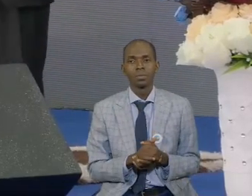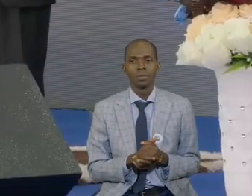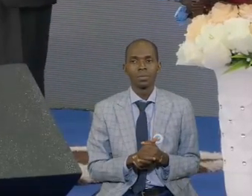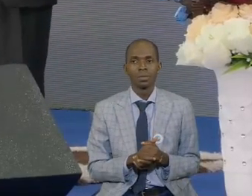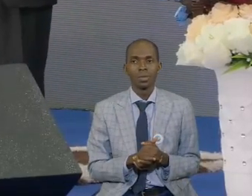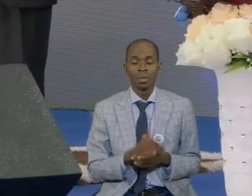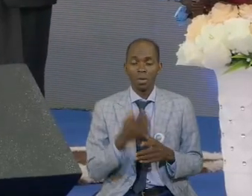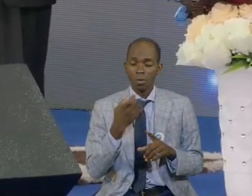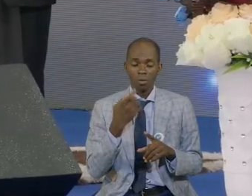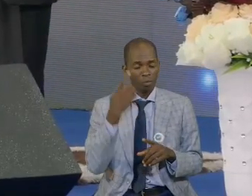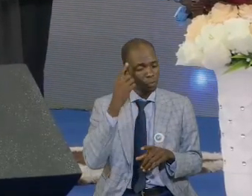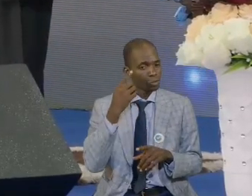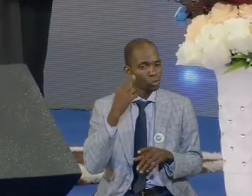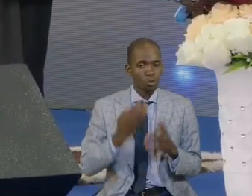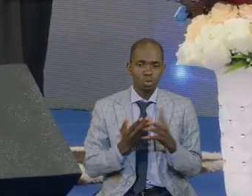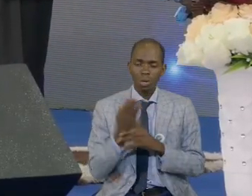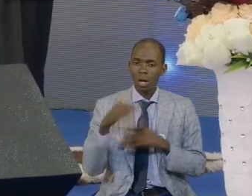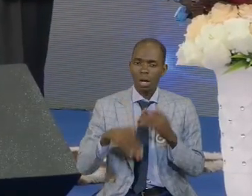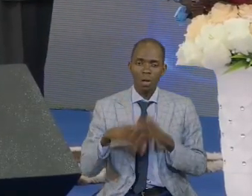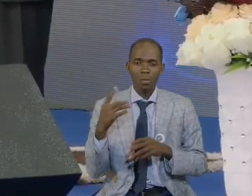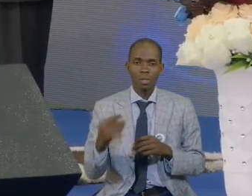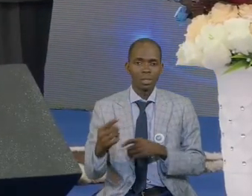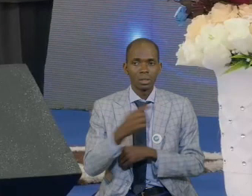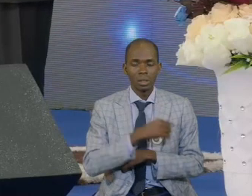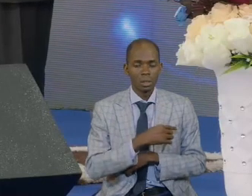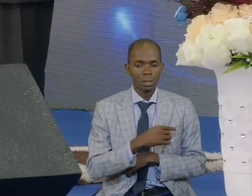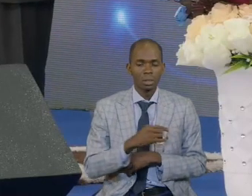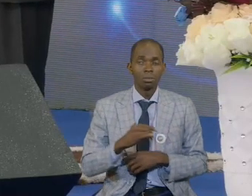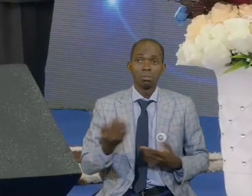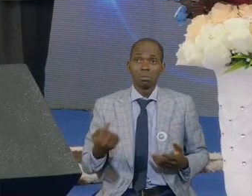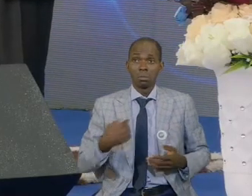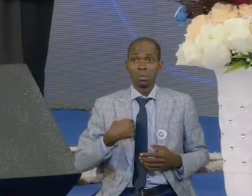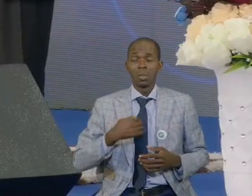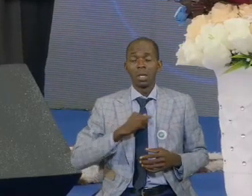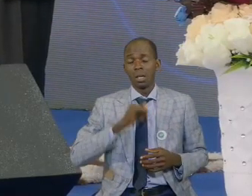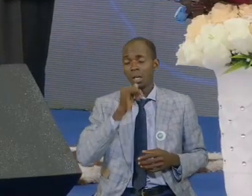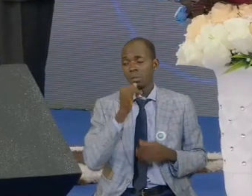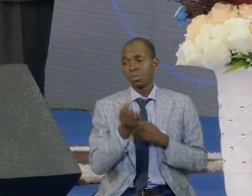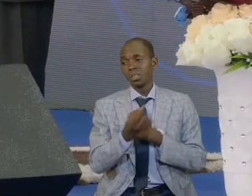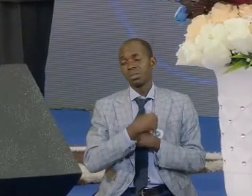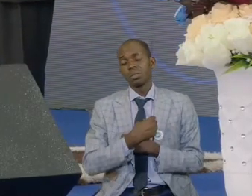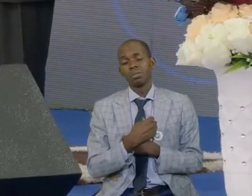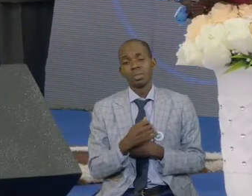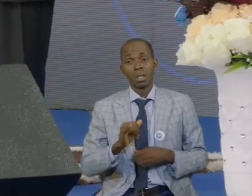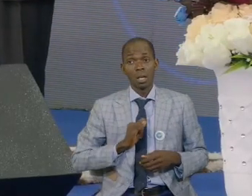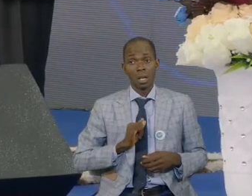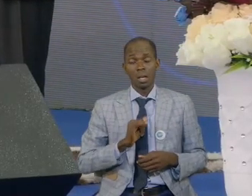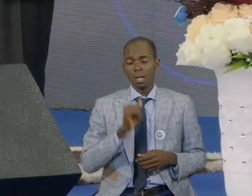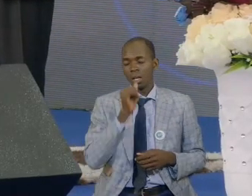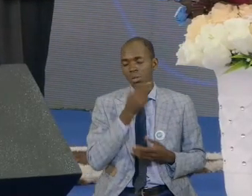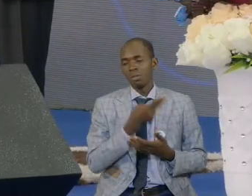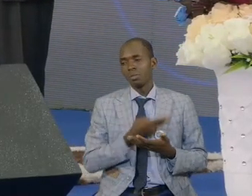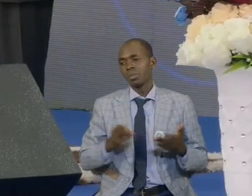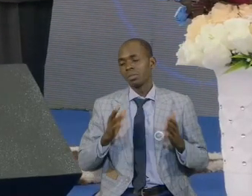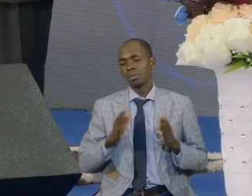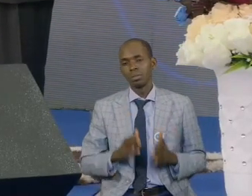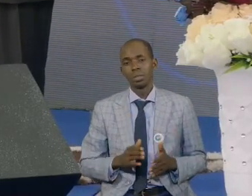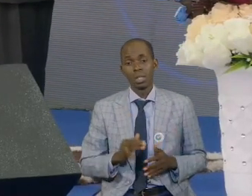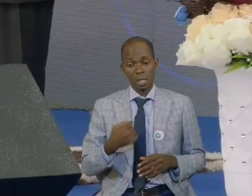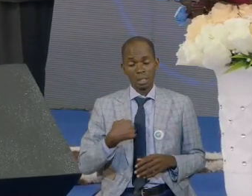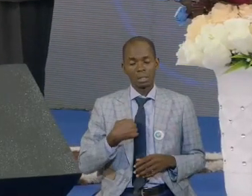whole day, I am defeated, I am a failure, I cannot